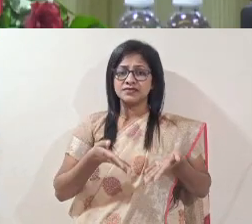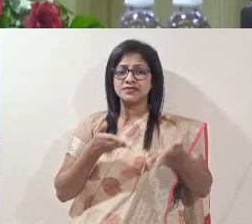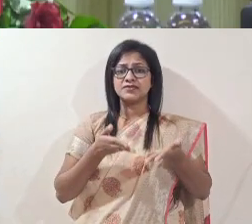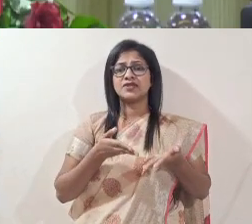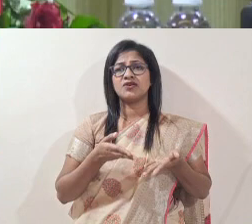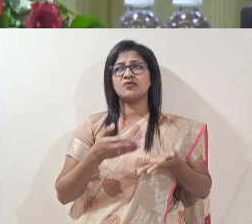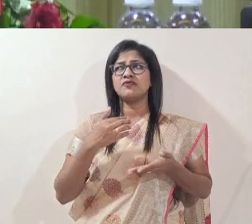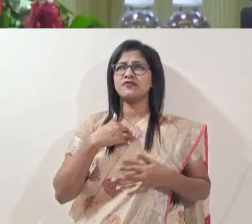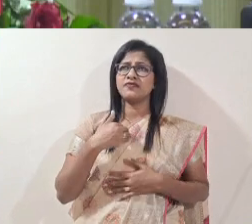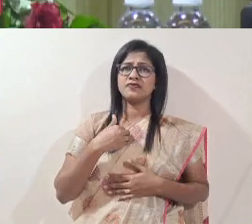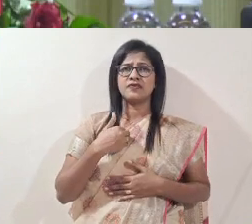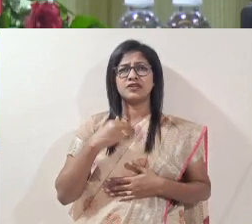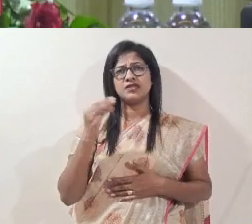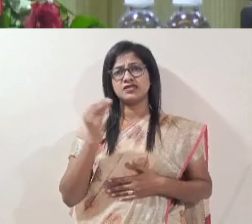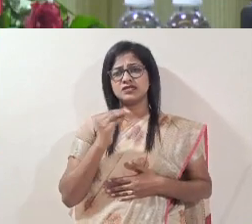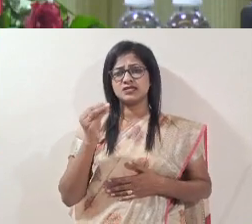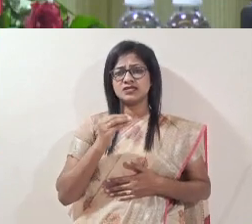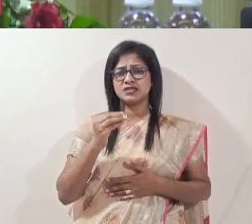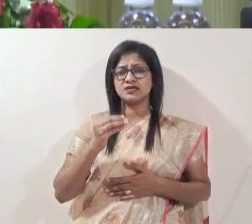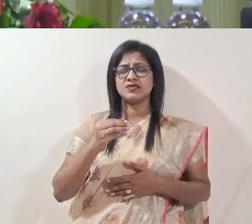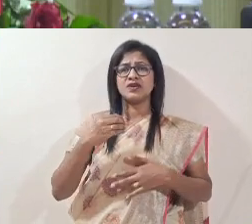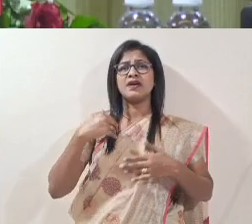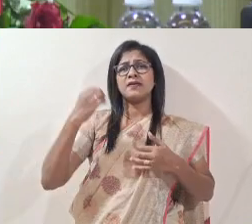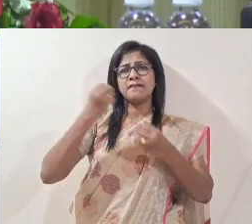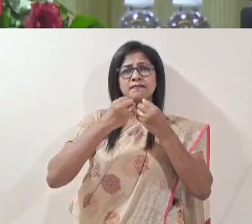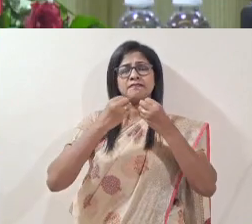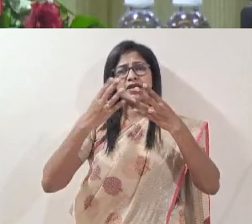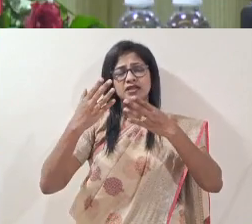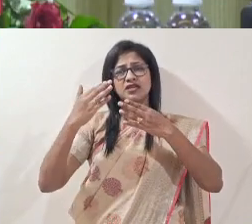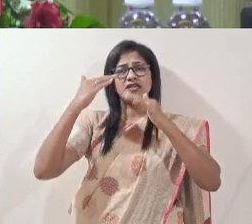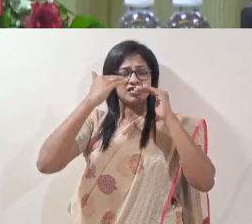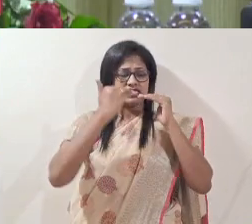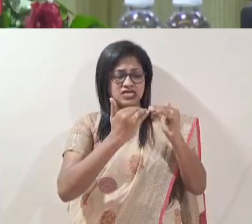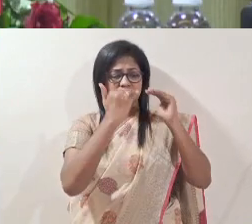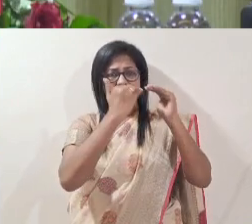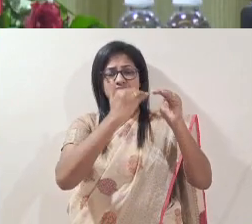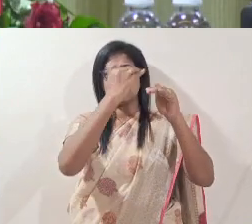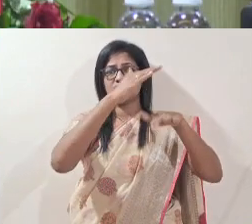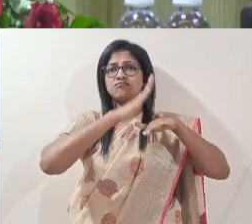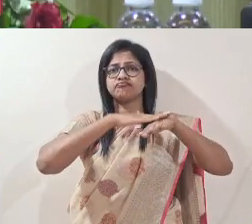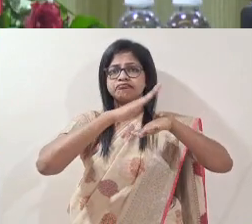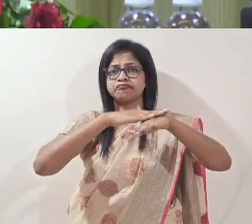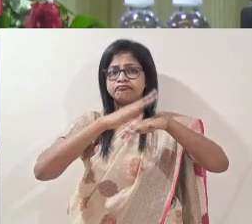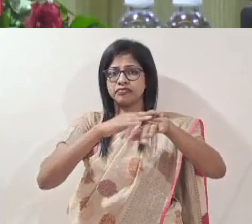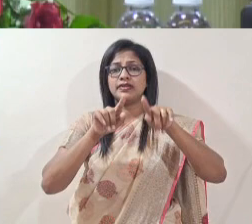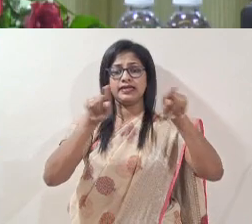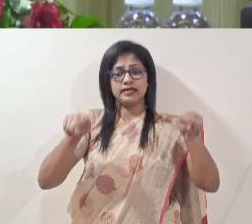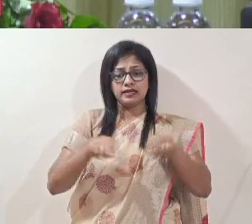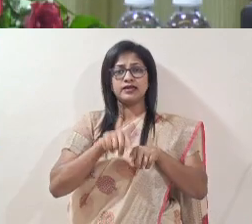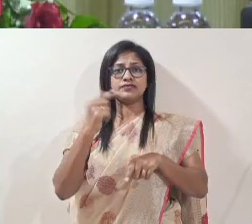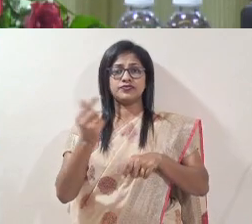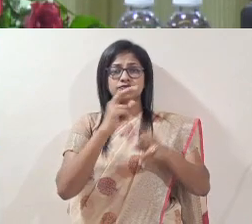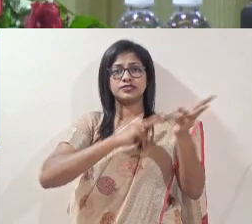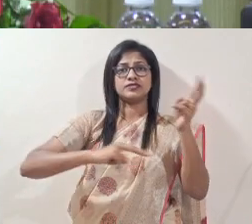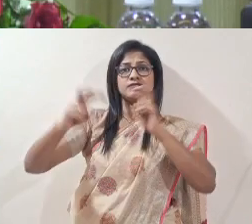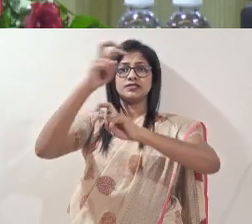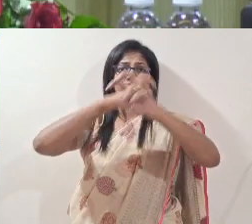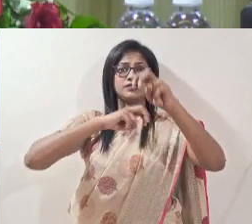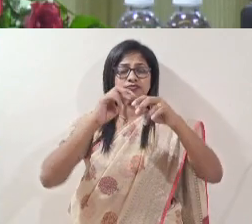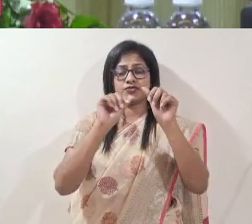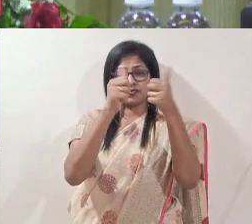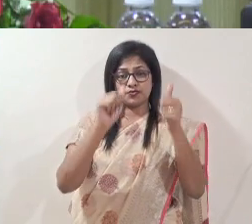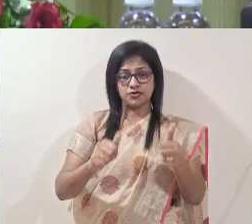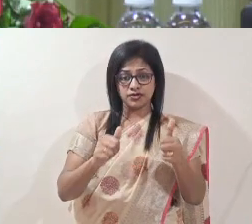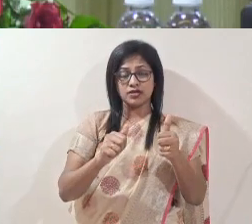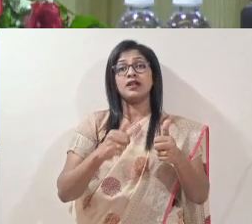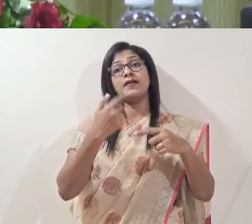practically have gone through many stages of developing the land use transport models. Even I